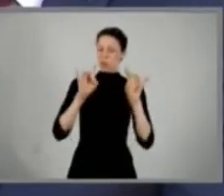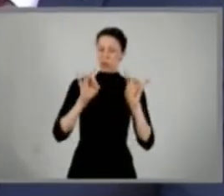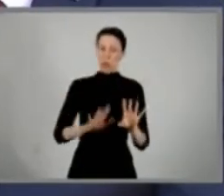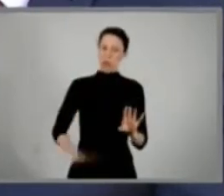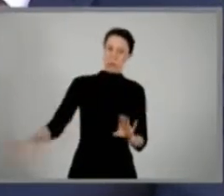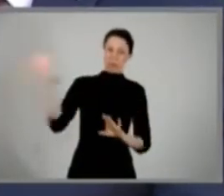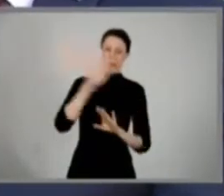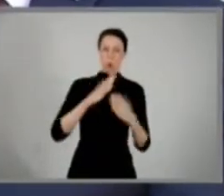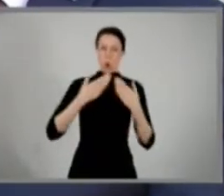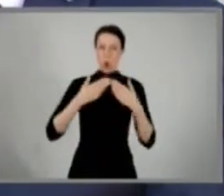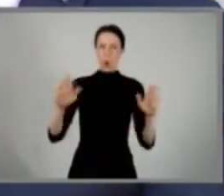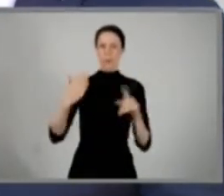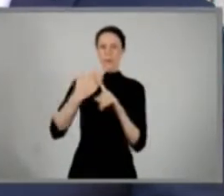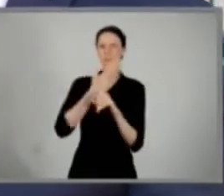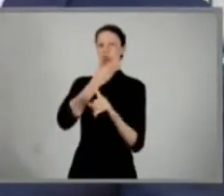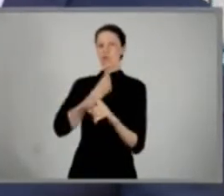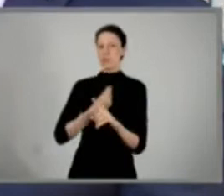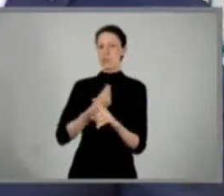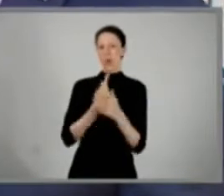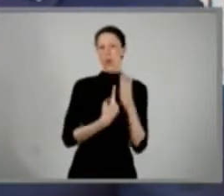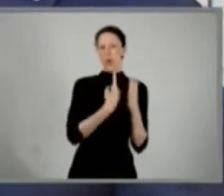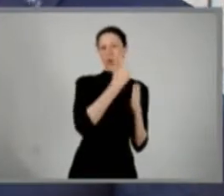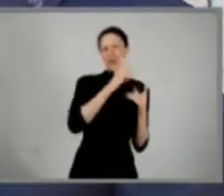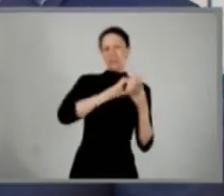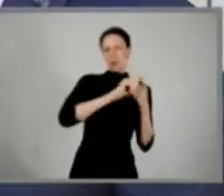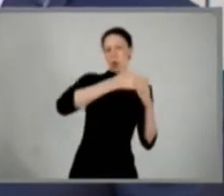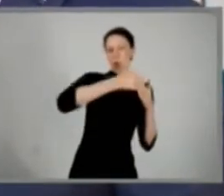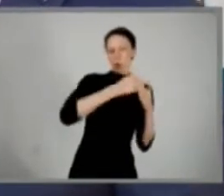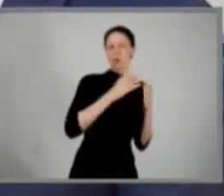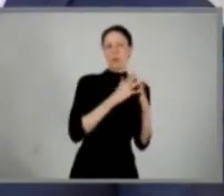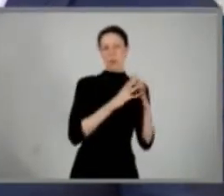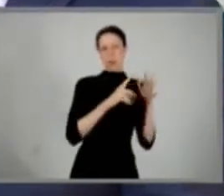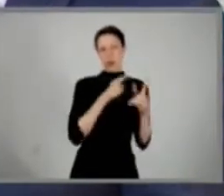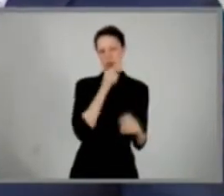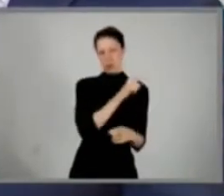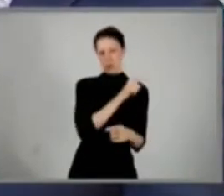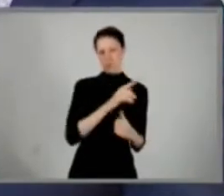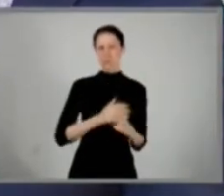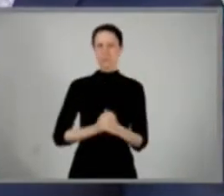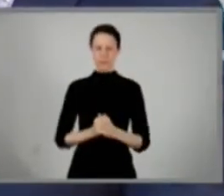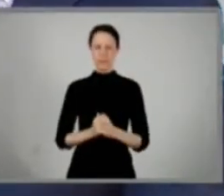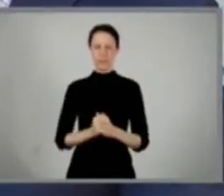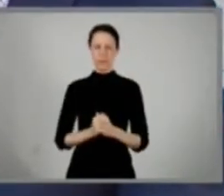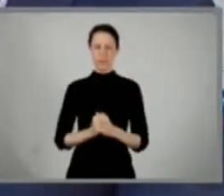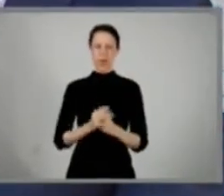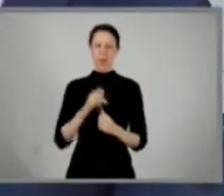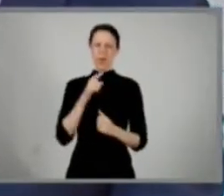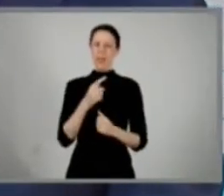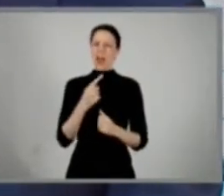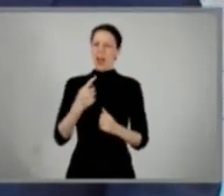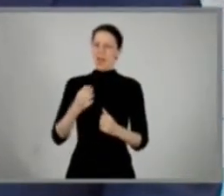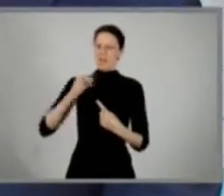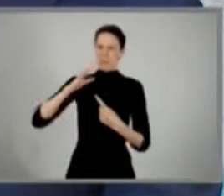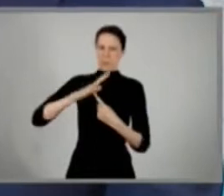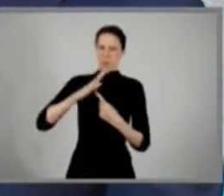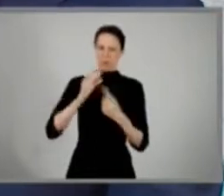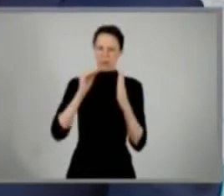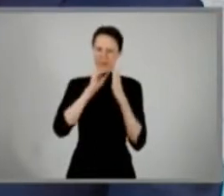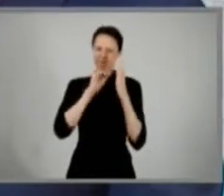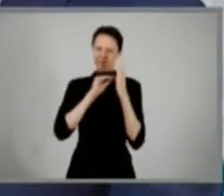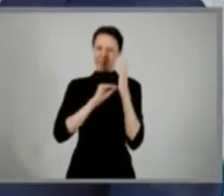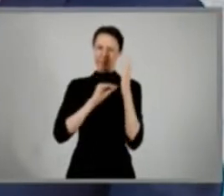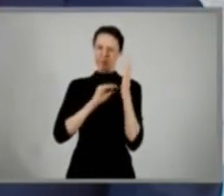that importantly embeds public health metrics in ensuring that when Australia opens safely, that it